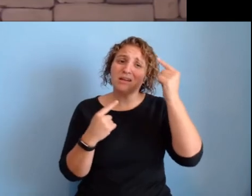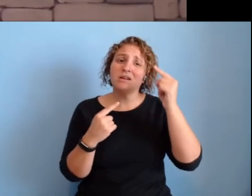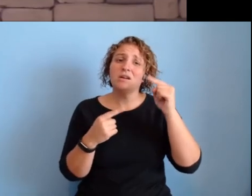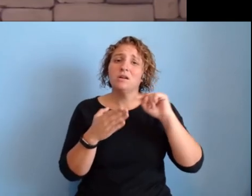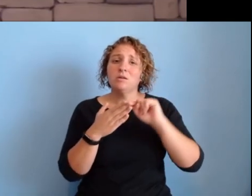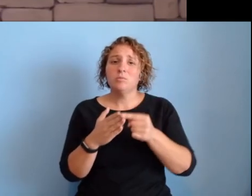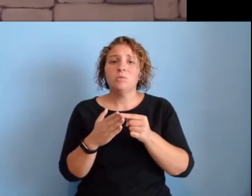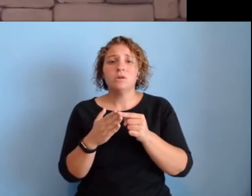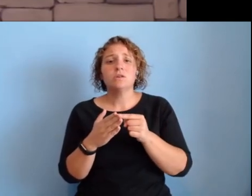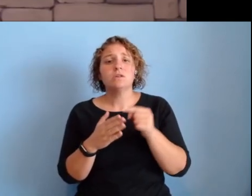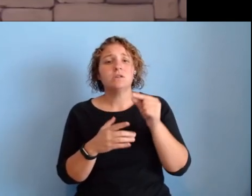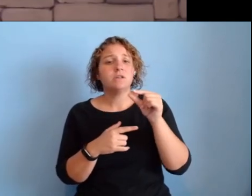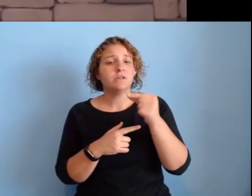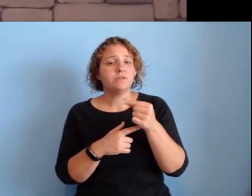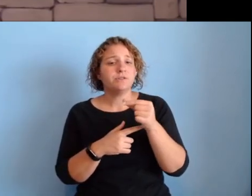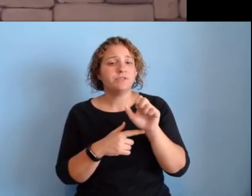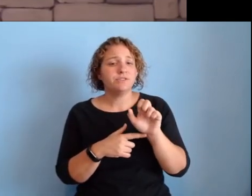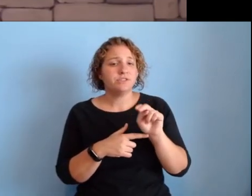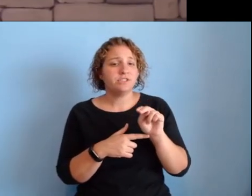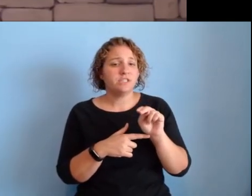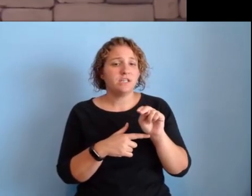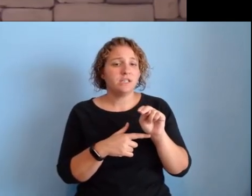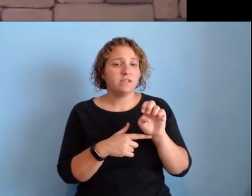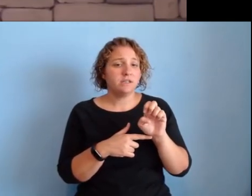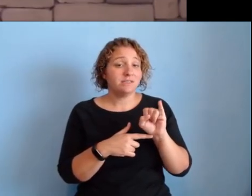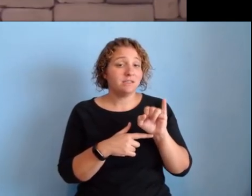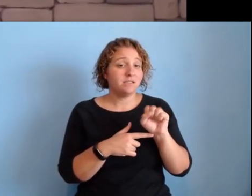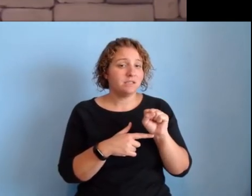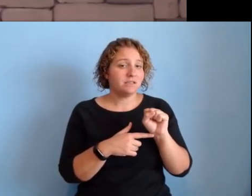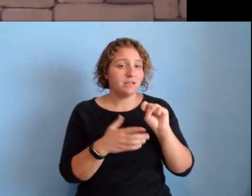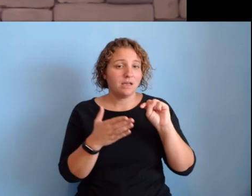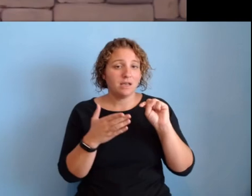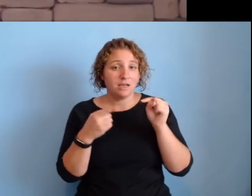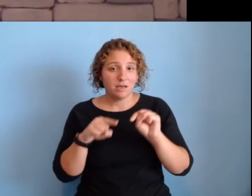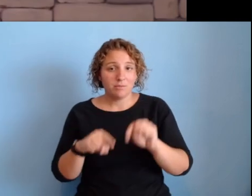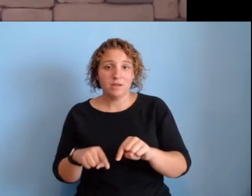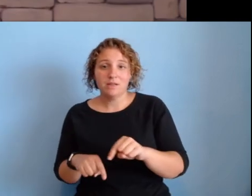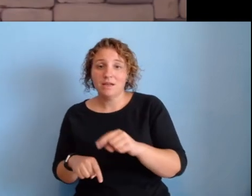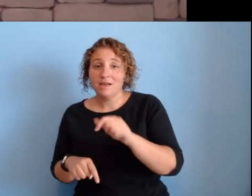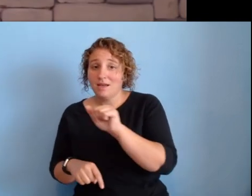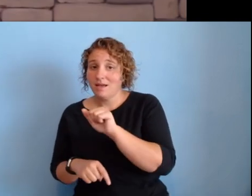Adam and Eve sinned, up in heaven, God went, wait a minute, what did they do? What did they do?